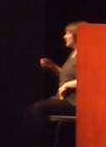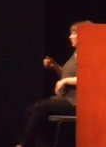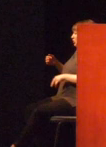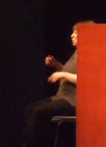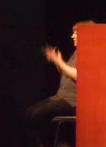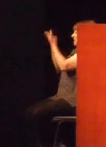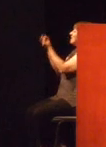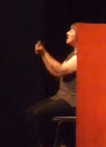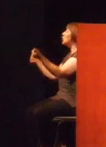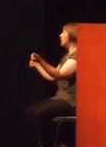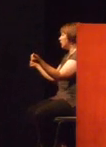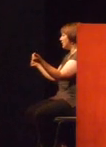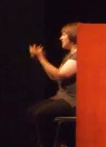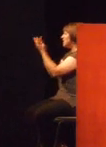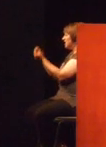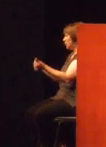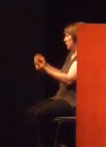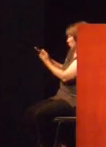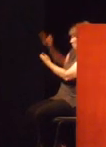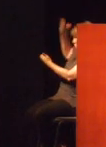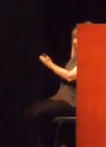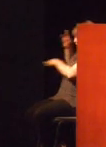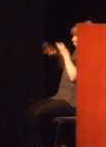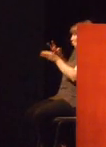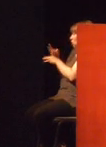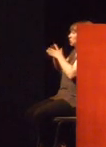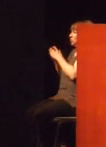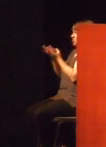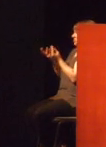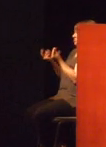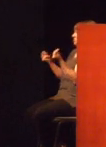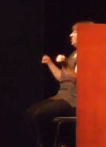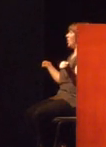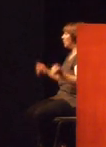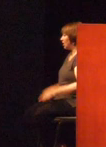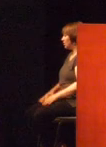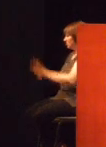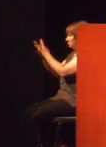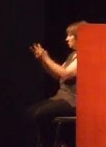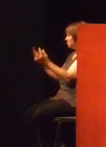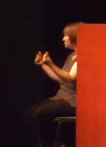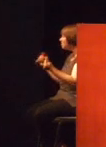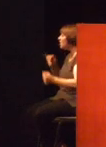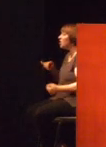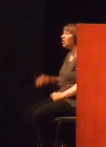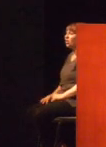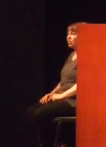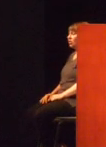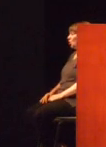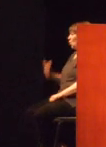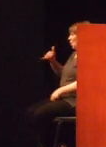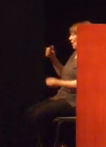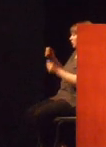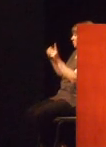So as soon as you learn about racism, and you hear a story like mine, where I can name so many, like I've worked hard every day of my